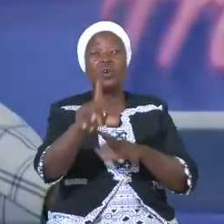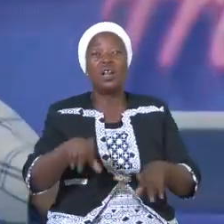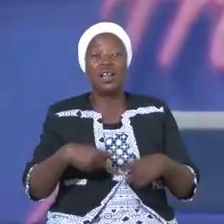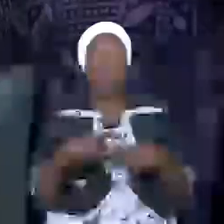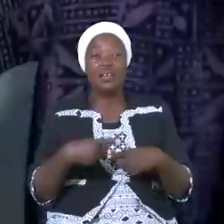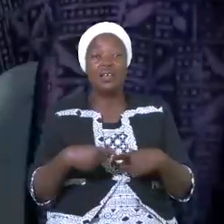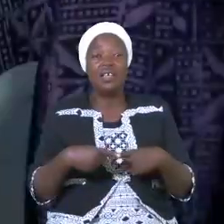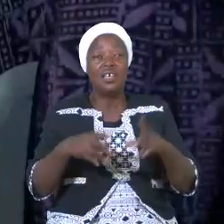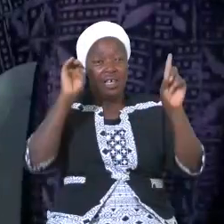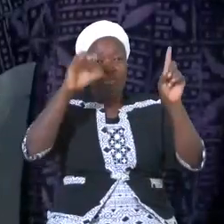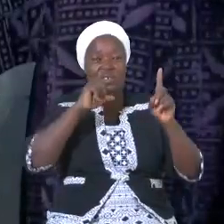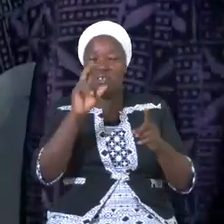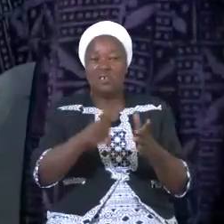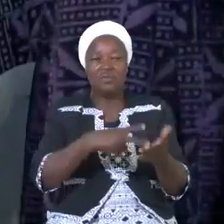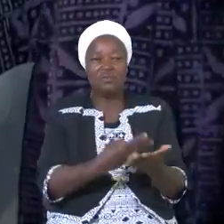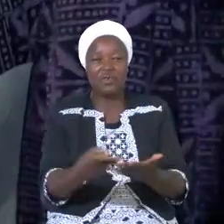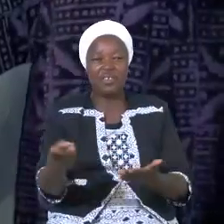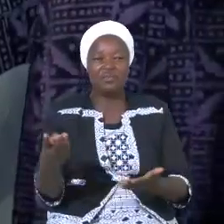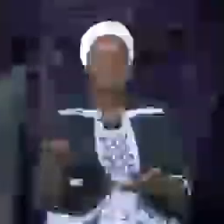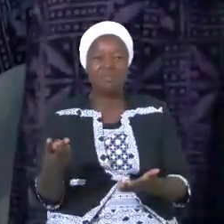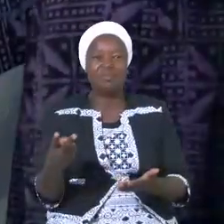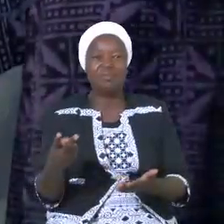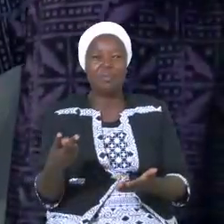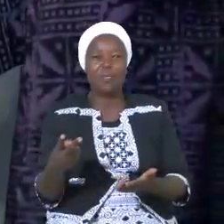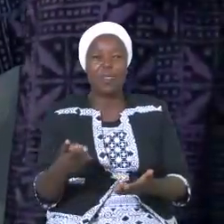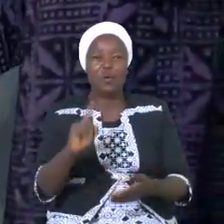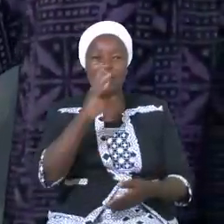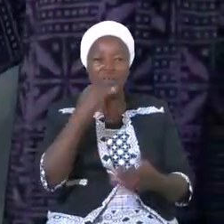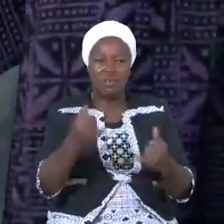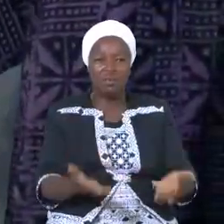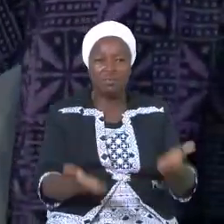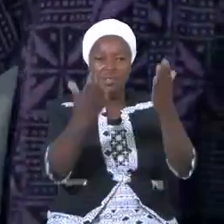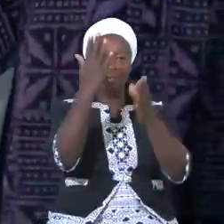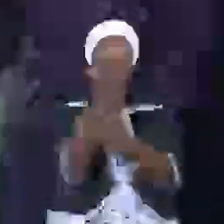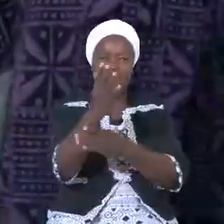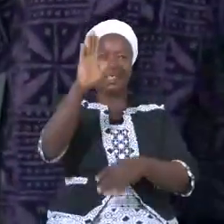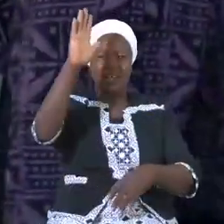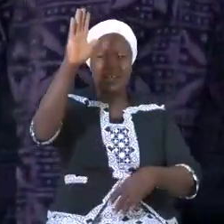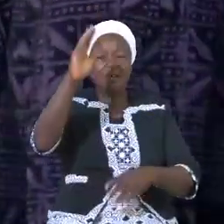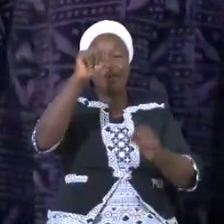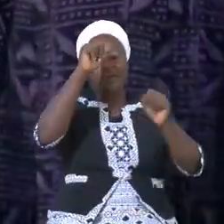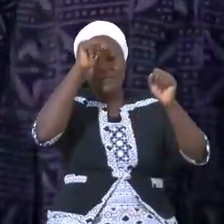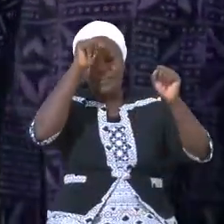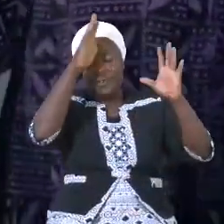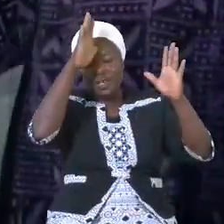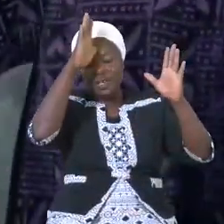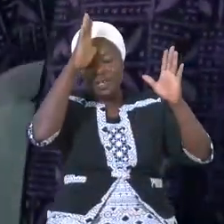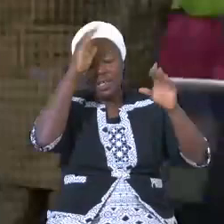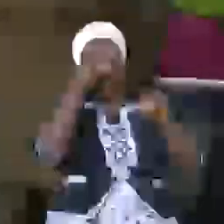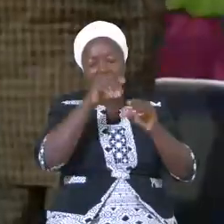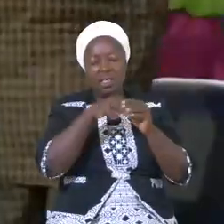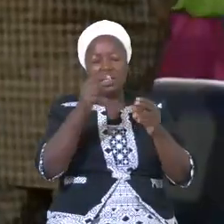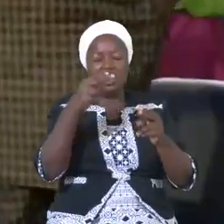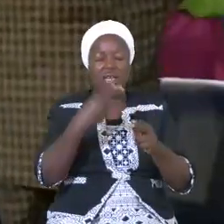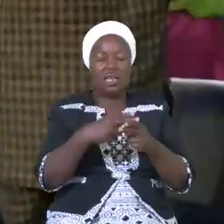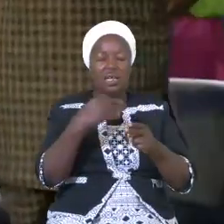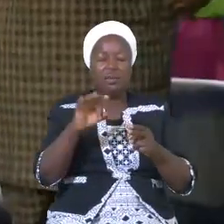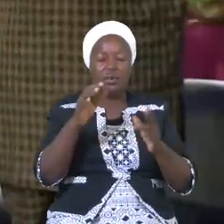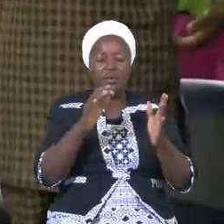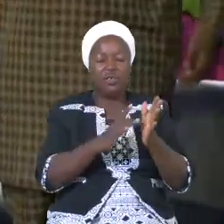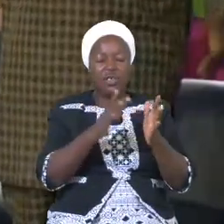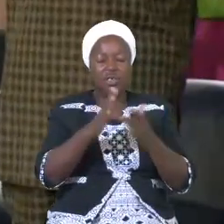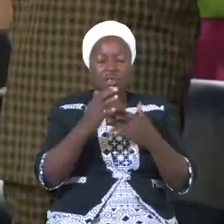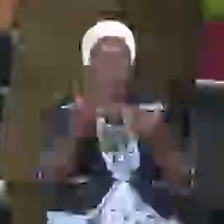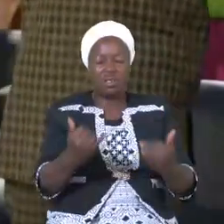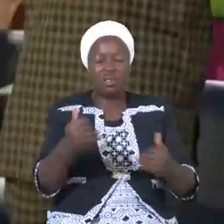will not fail where are you rich of that time father in the name of jesus tonight